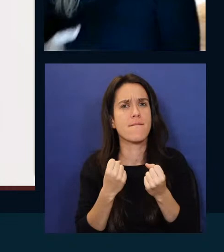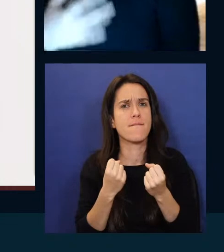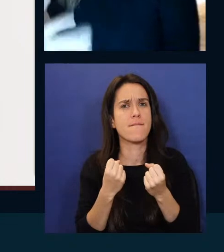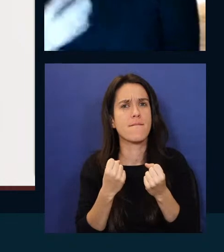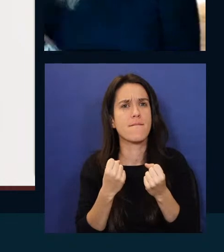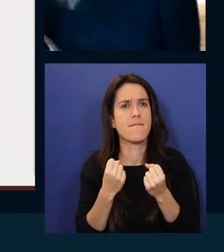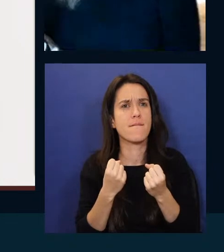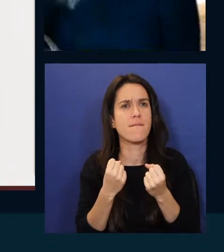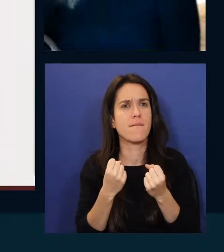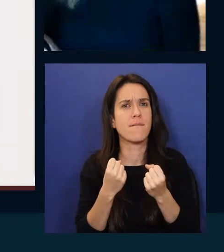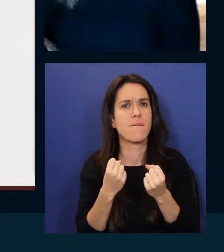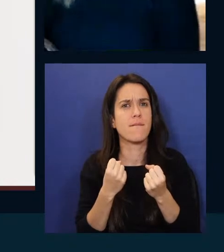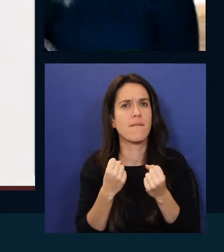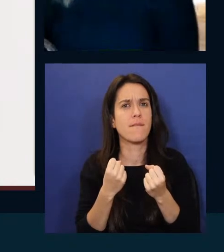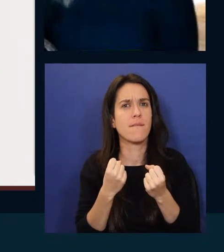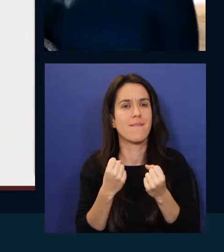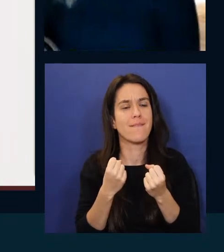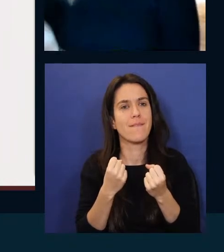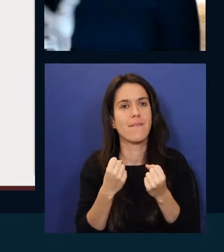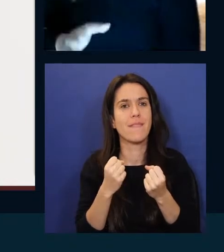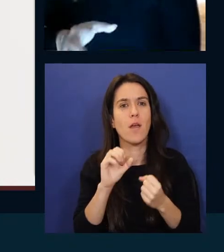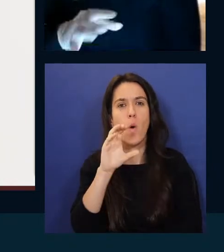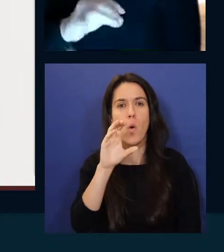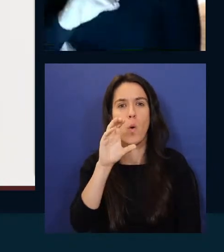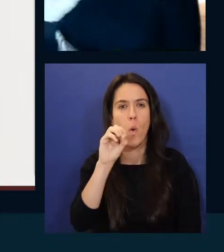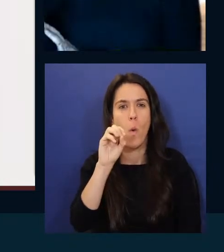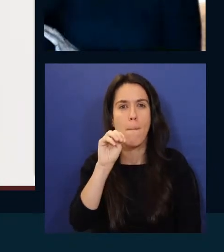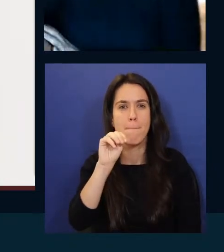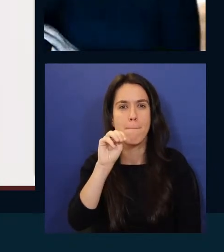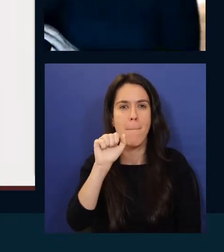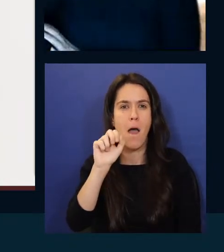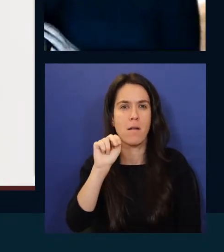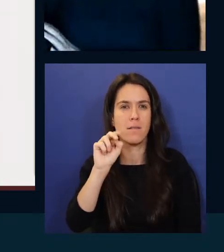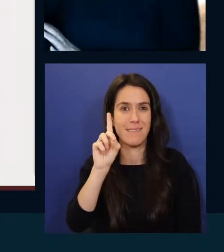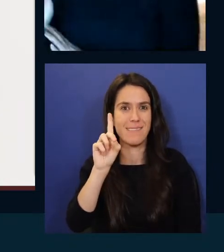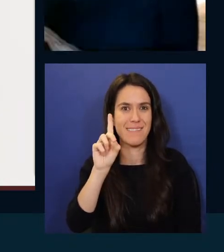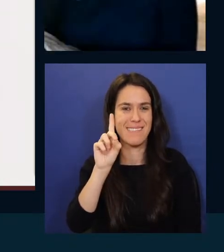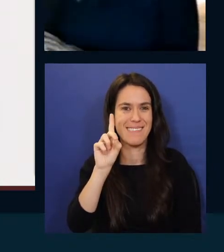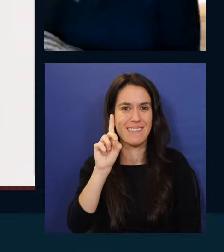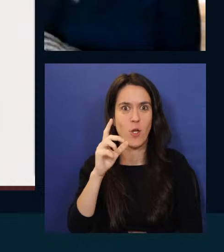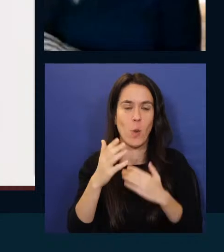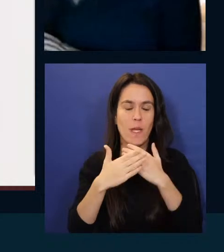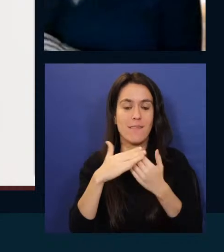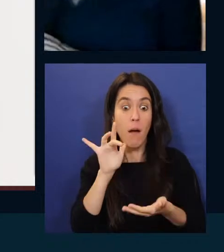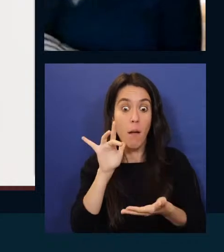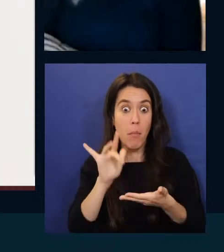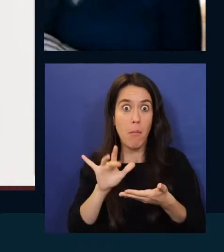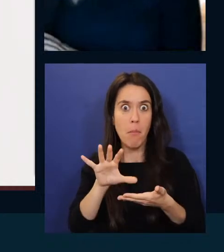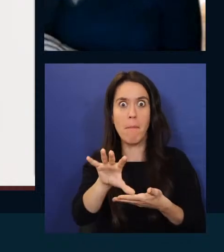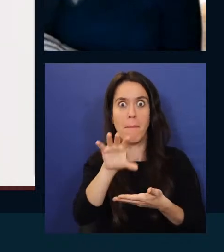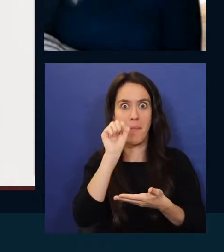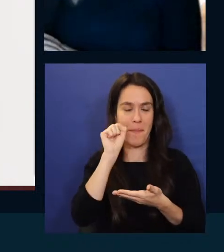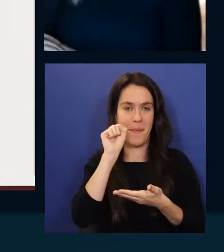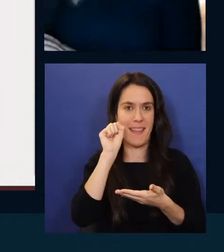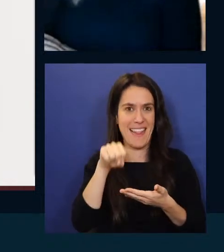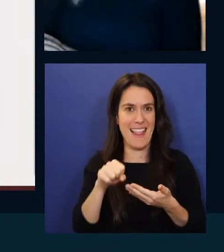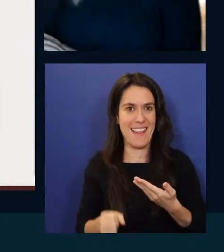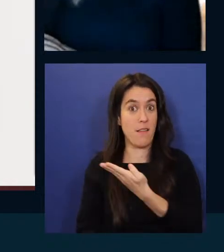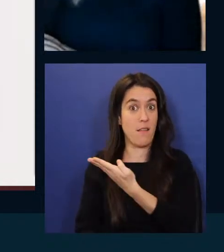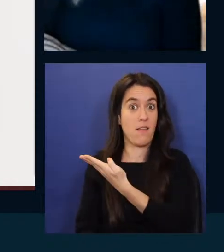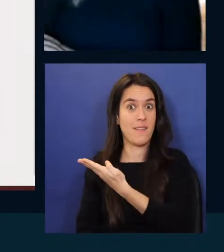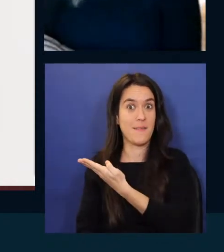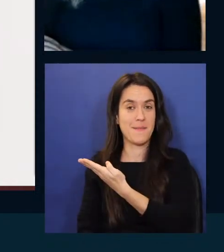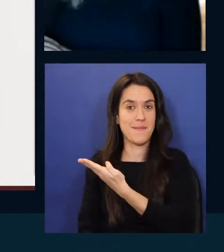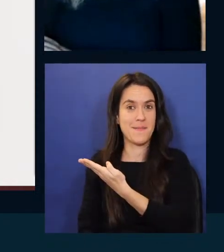commands, easy ways to find content from the search ribbon on the top. And if you look